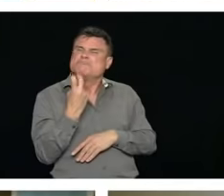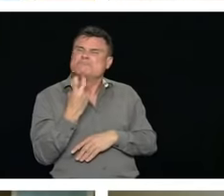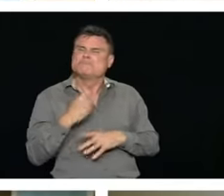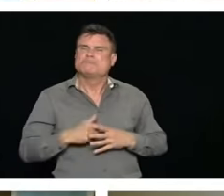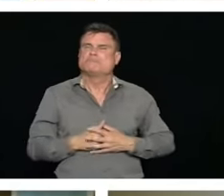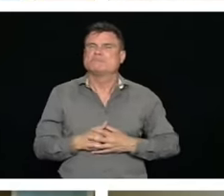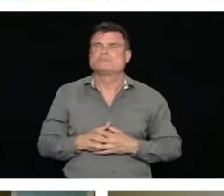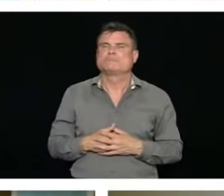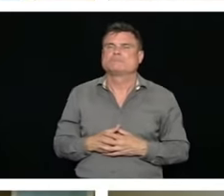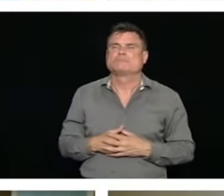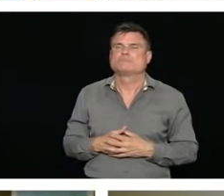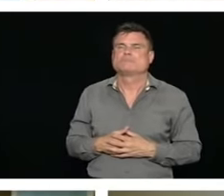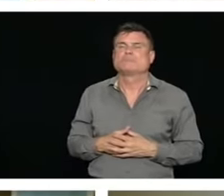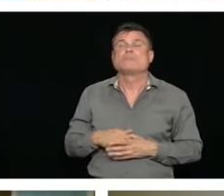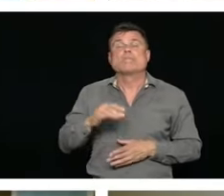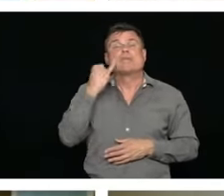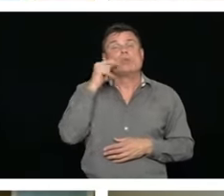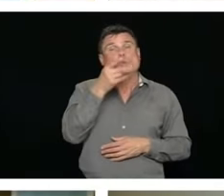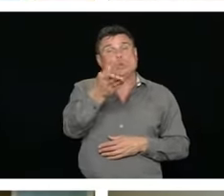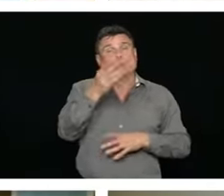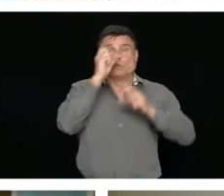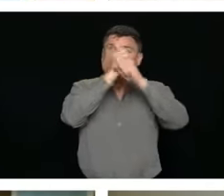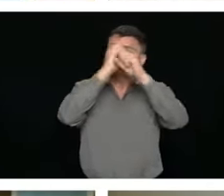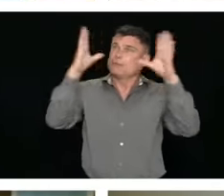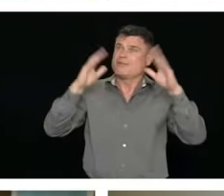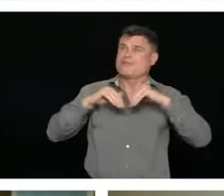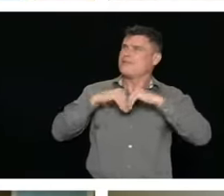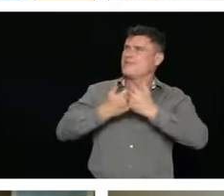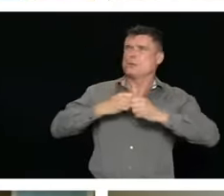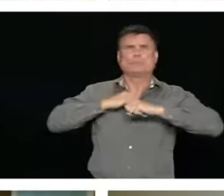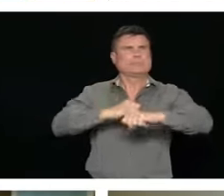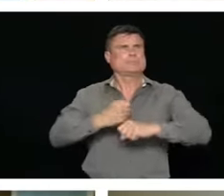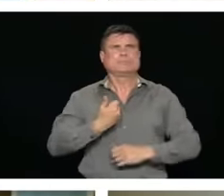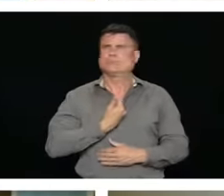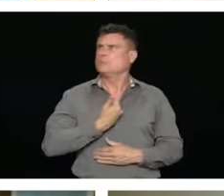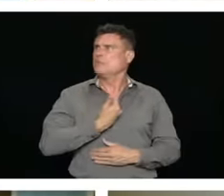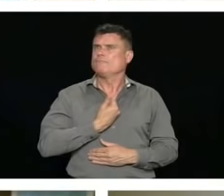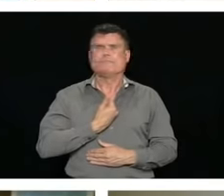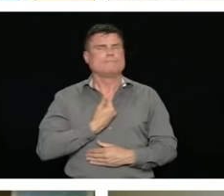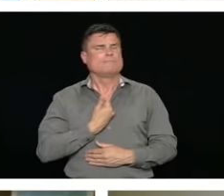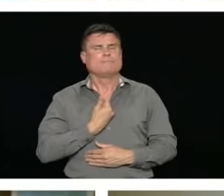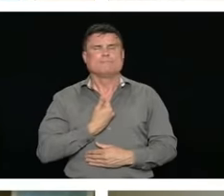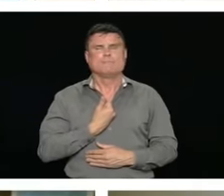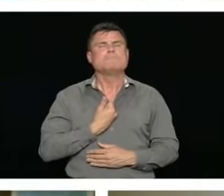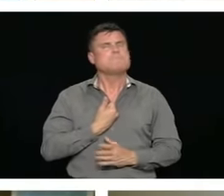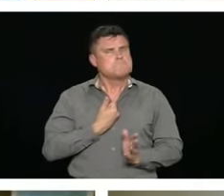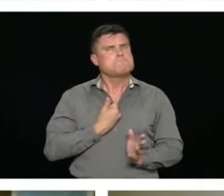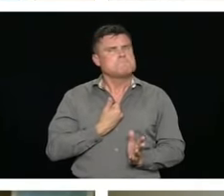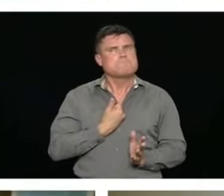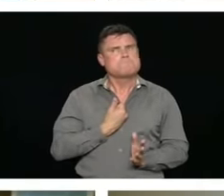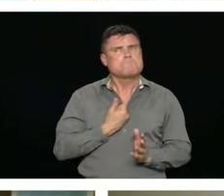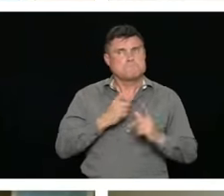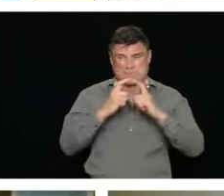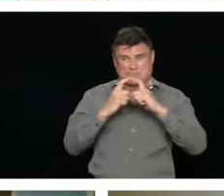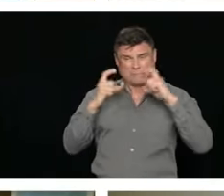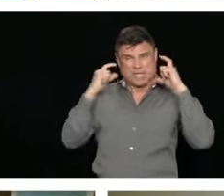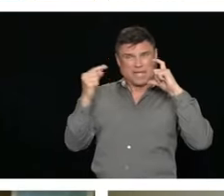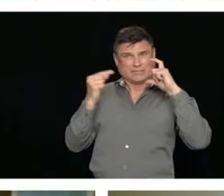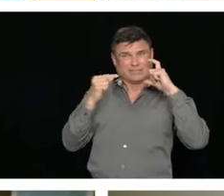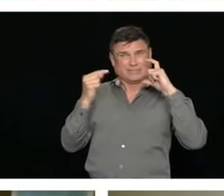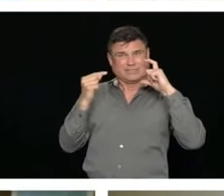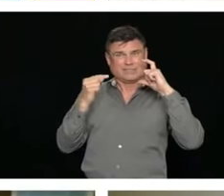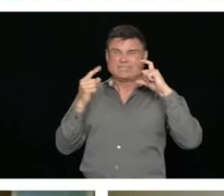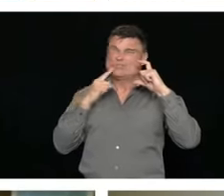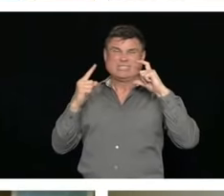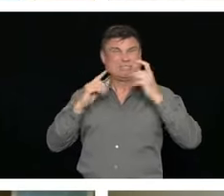the non-medical masks are the least effective. As I said, in uncontrolled settings where you know you